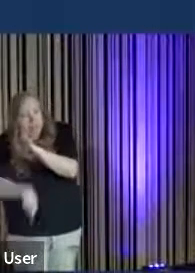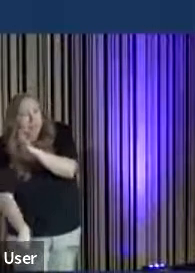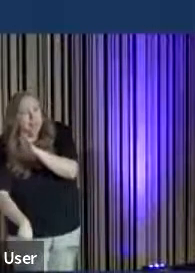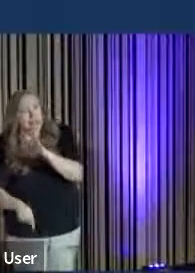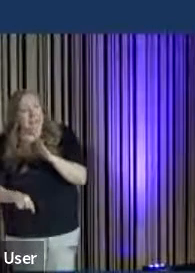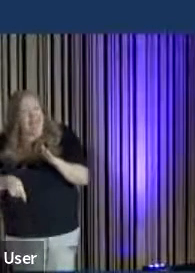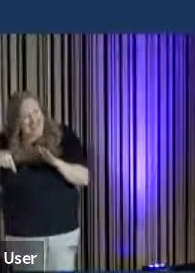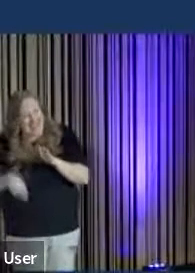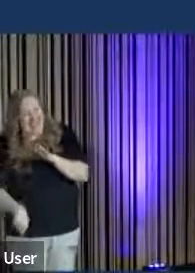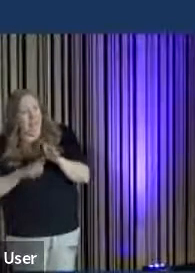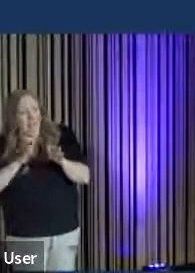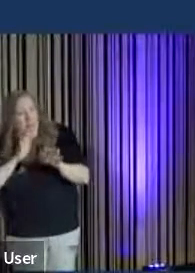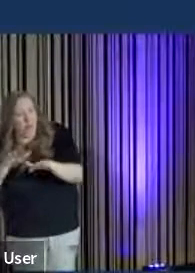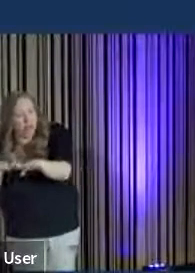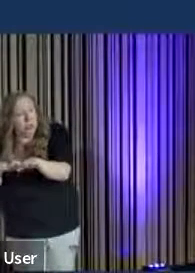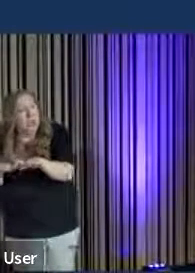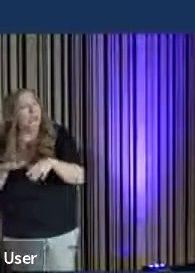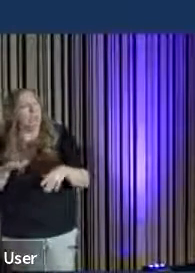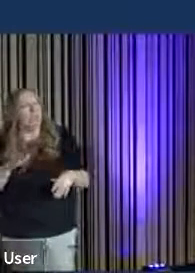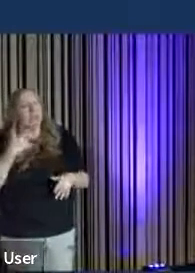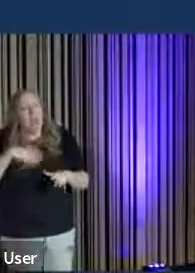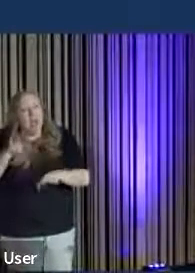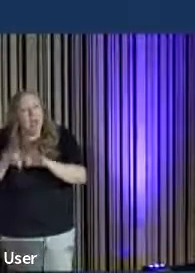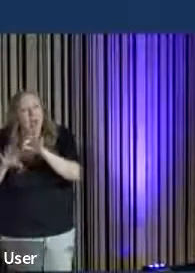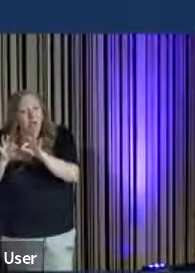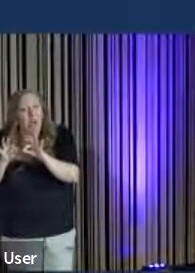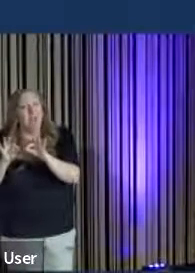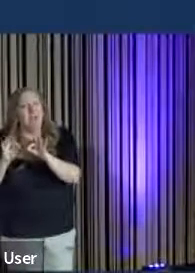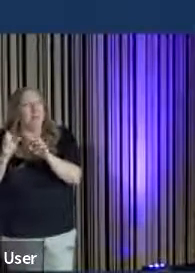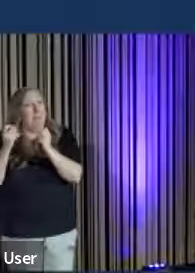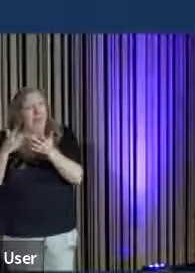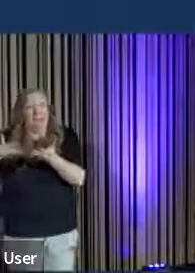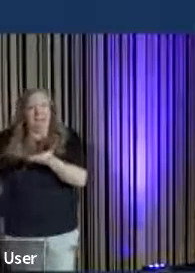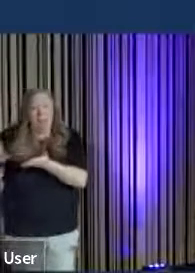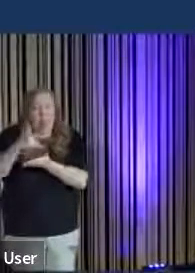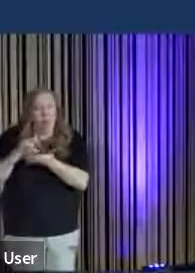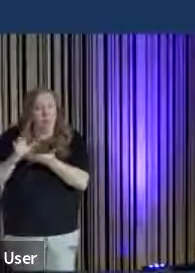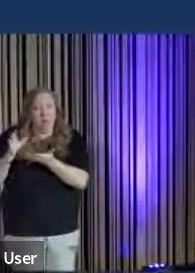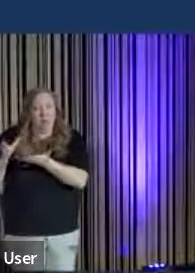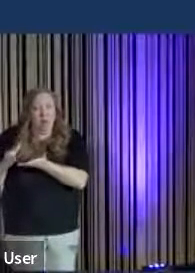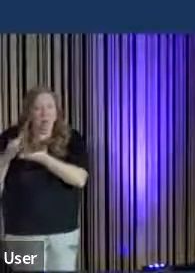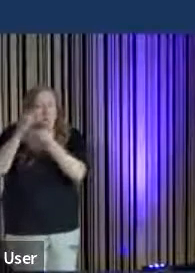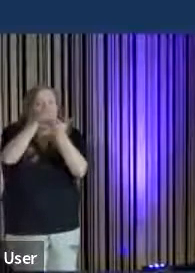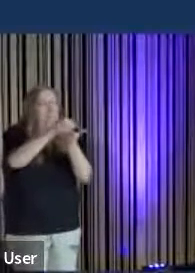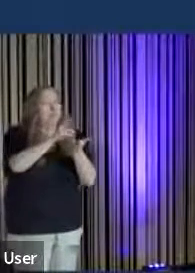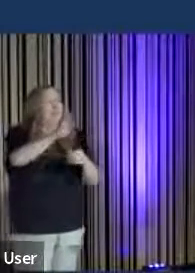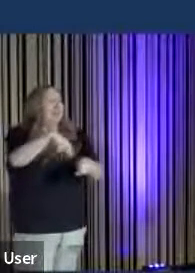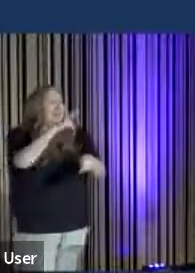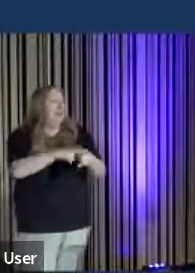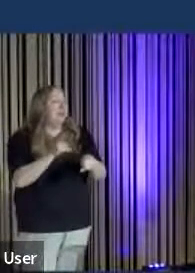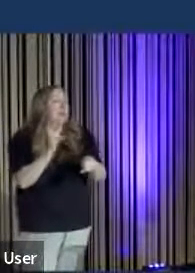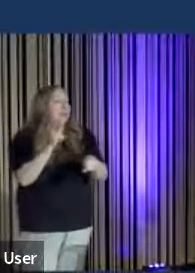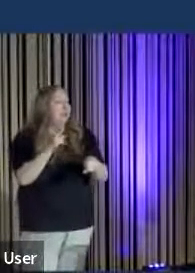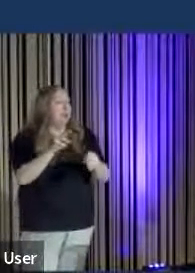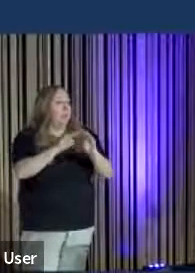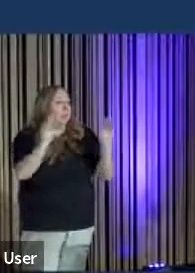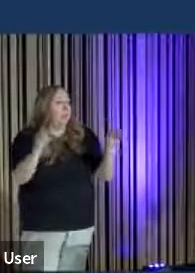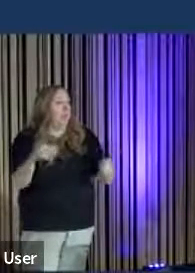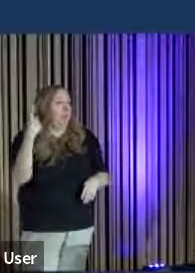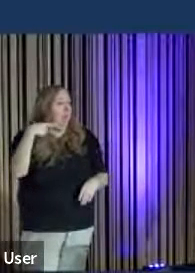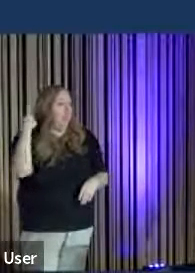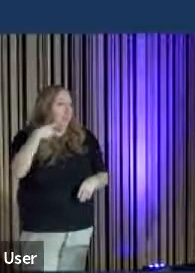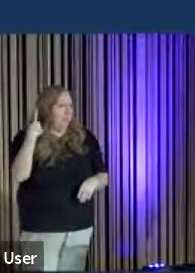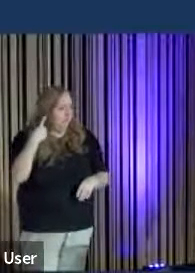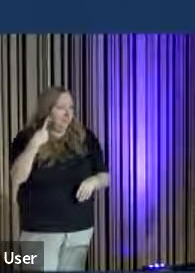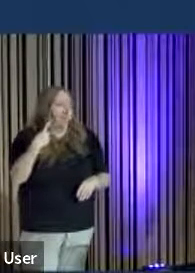collected samples, and those samples, many of them are now stored in the Natural History Museum in London. And so what this study was interested